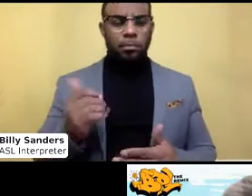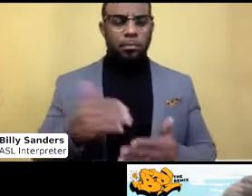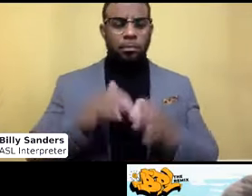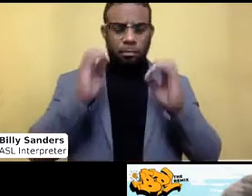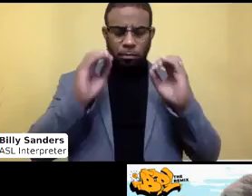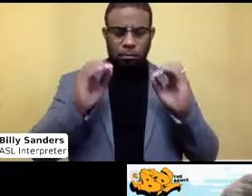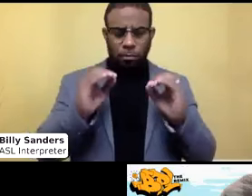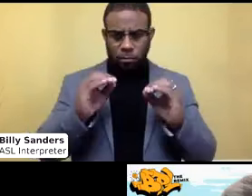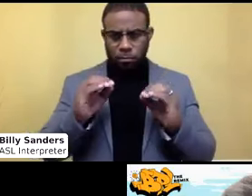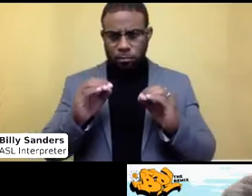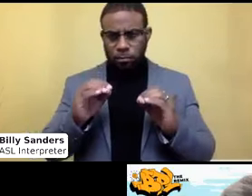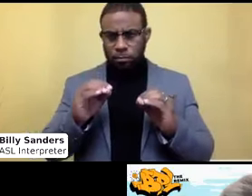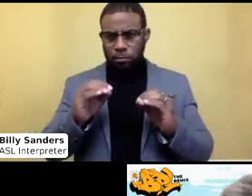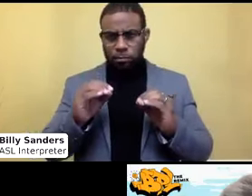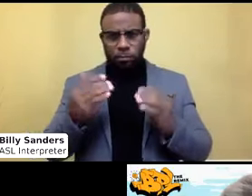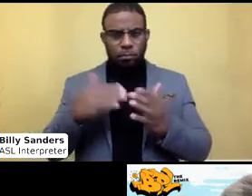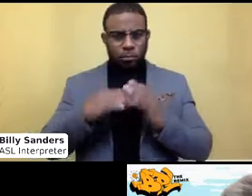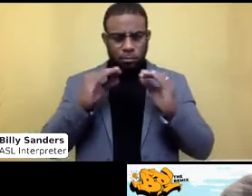re-educate